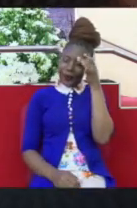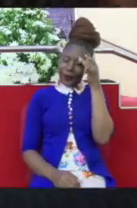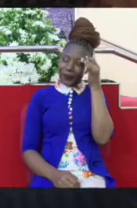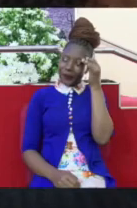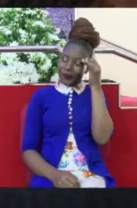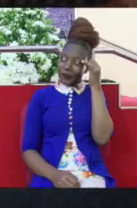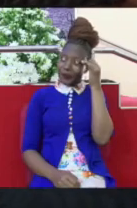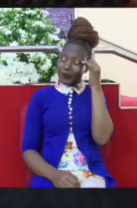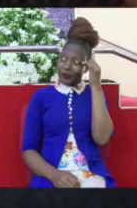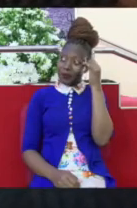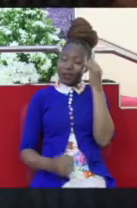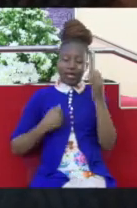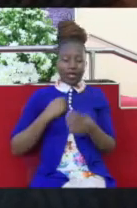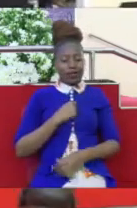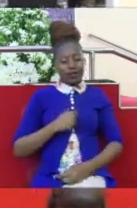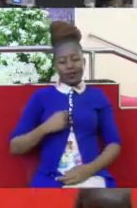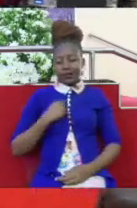You see, polisana